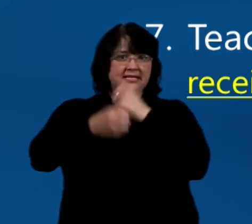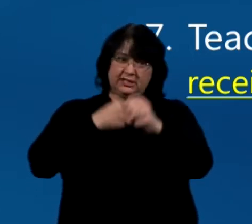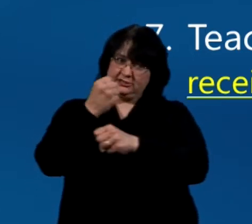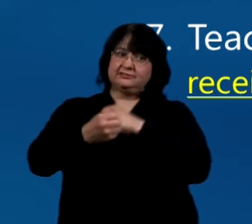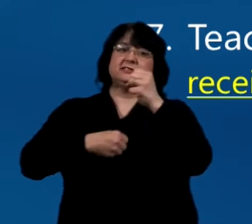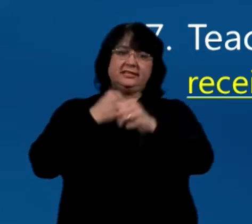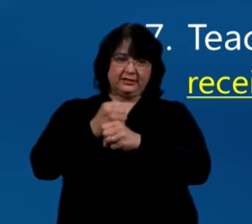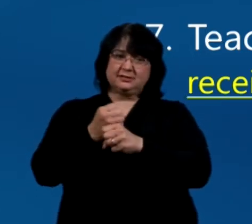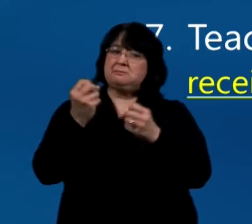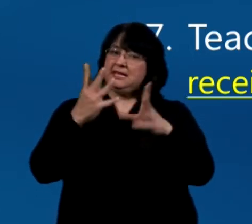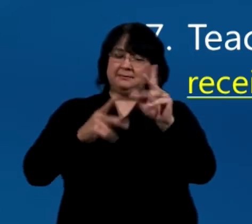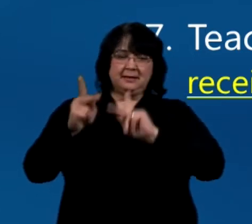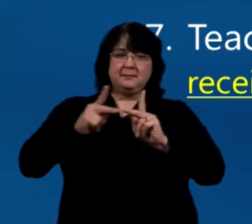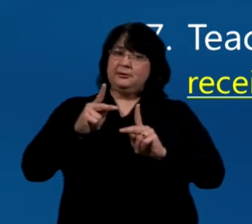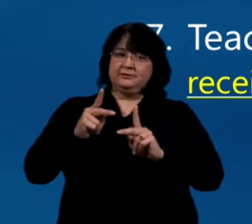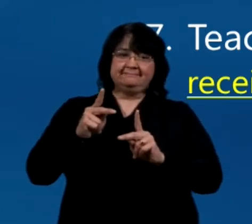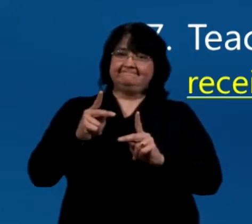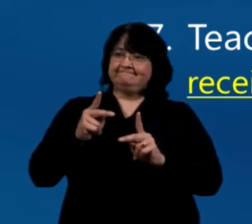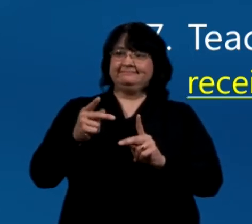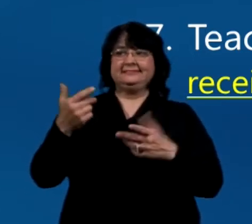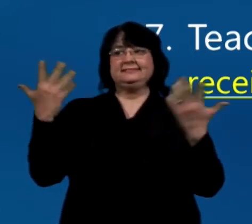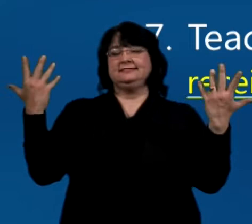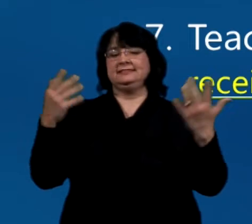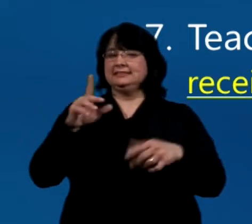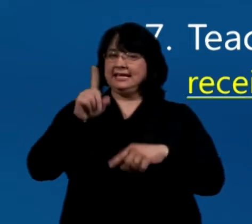and lost so many people that I believe I could have won to the Lord.